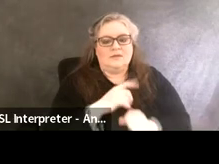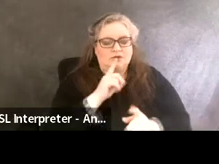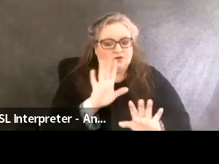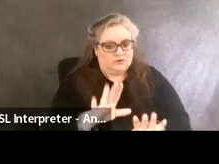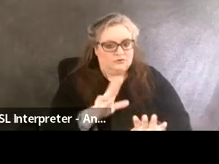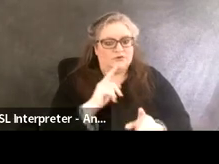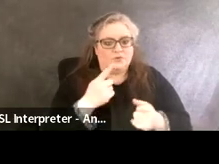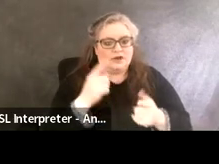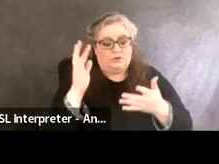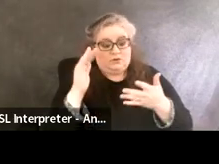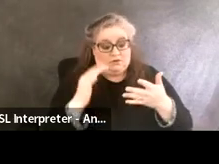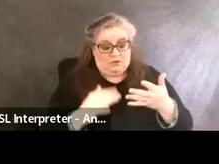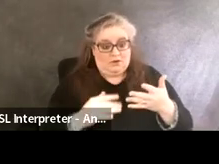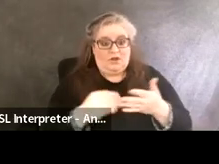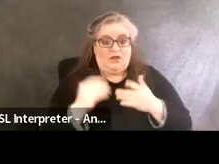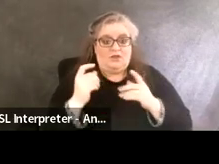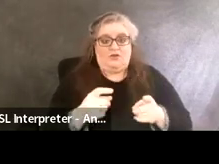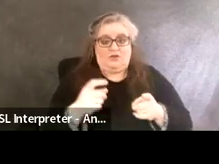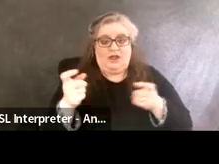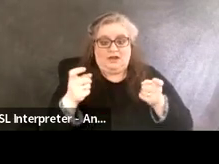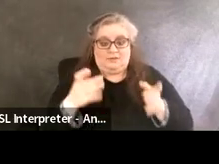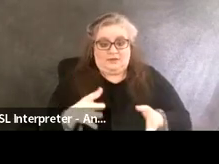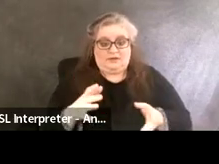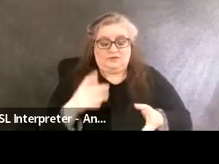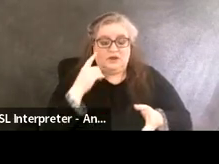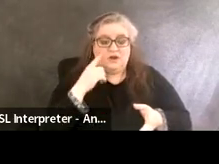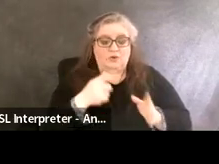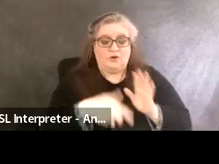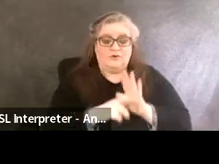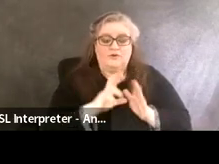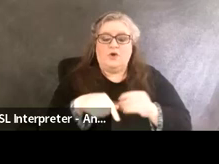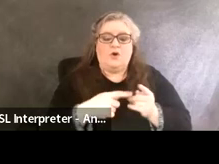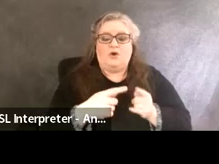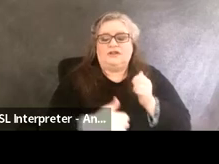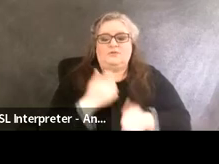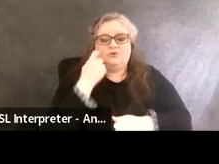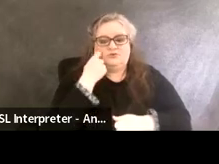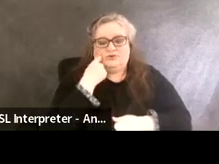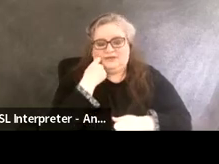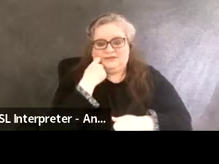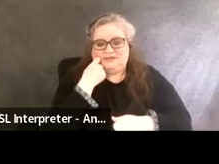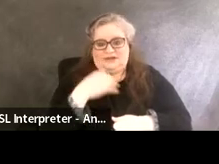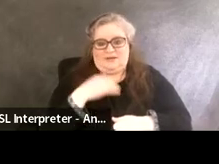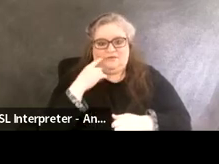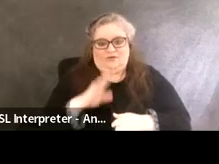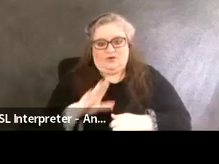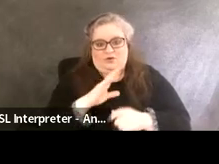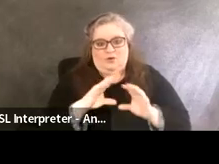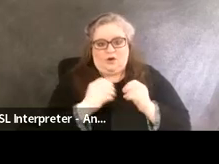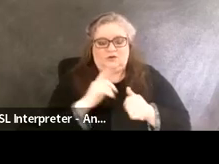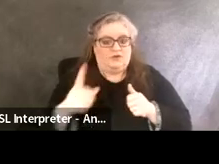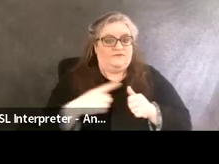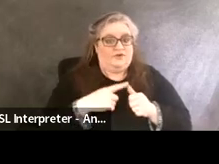go through this, the grant administrator, A4CB, is going to be reviewing only the most recent applications for your organization. So the